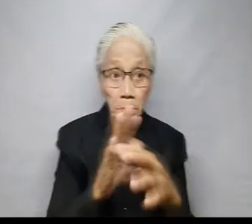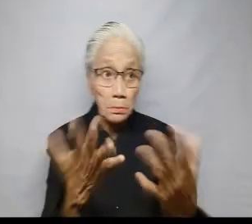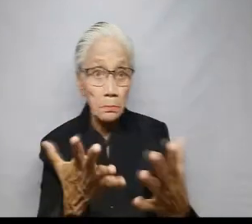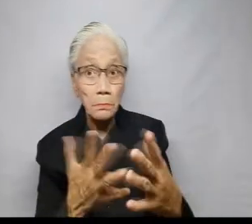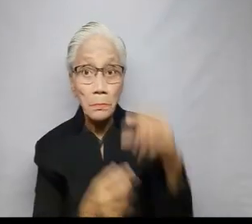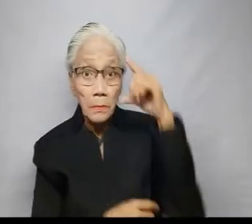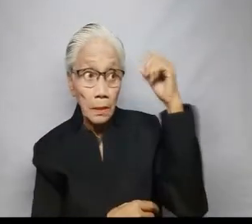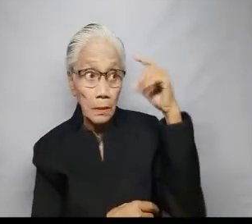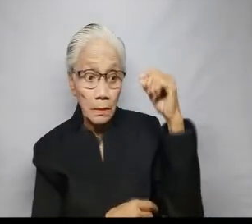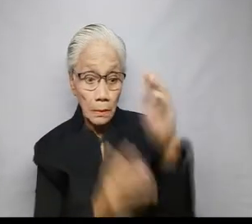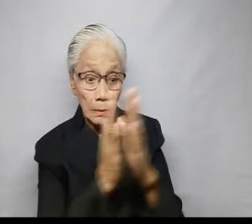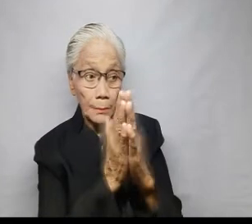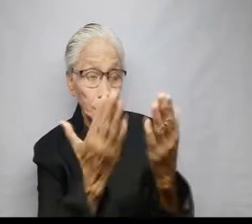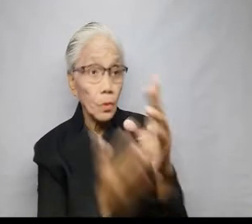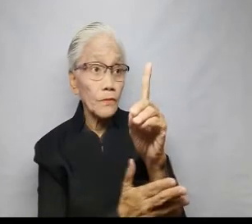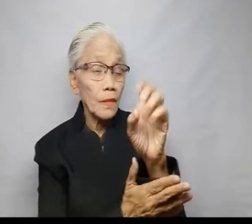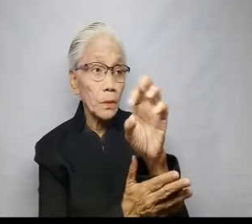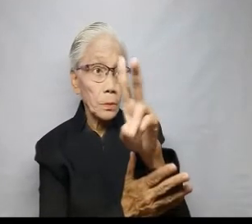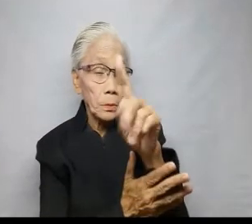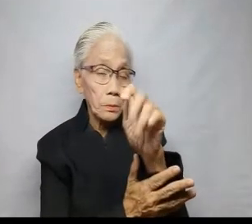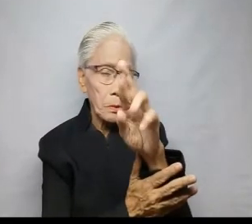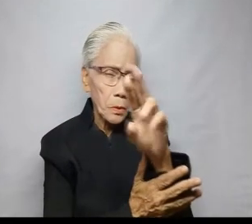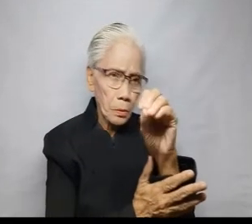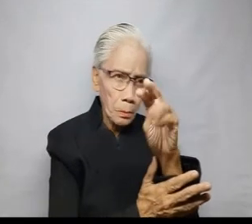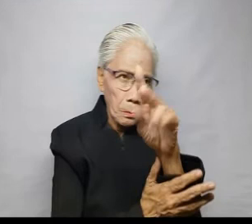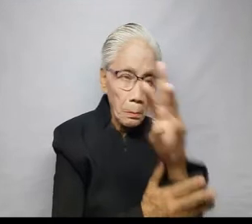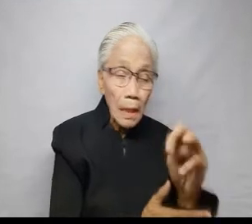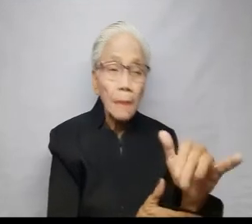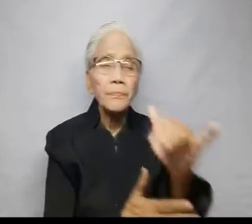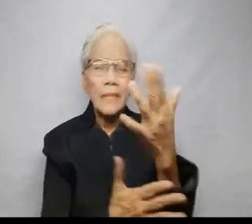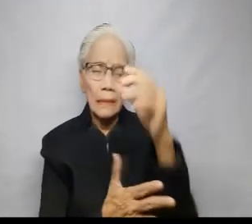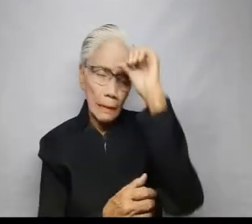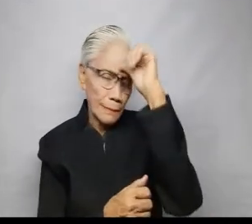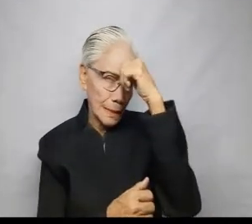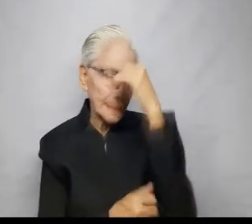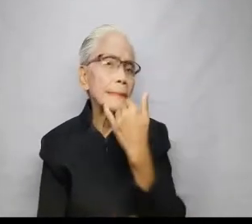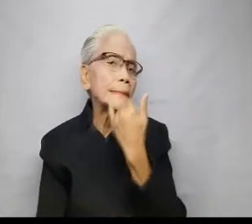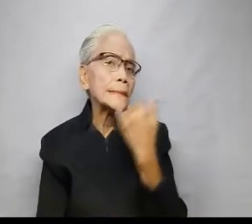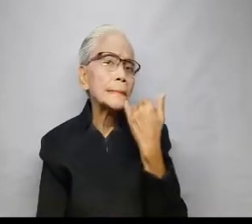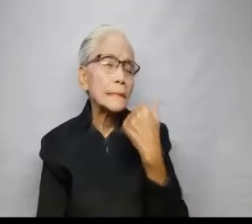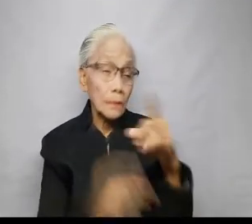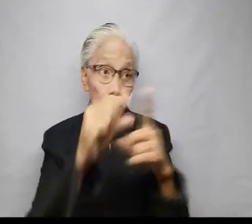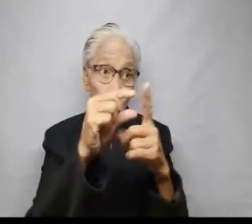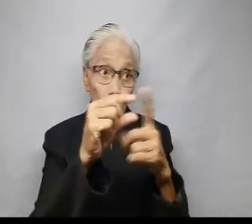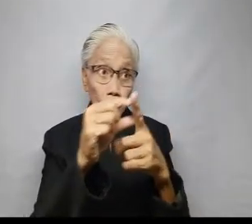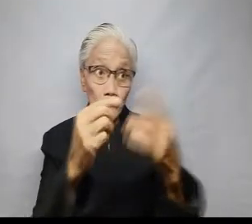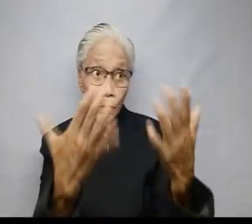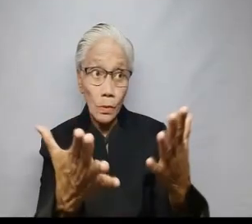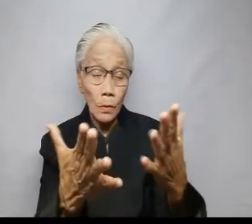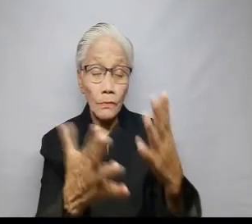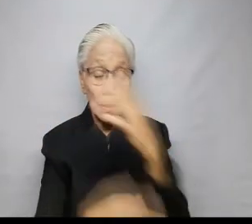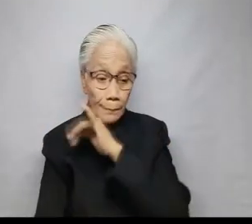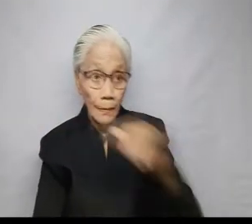these pictures. Moses, in the book of Deuteronomy, reminds Israel of the